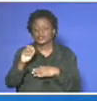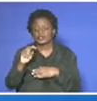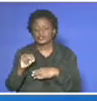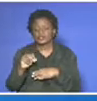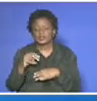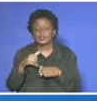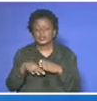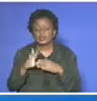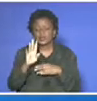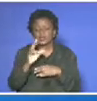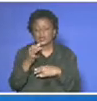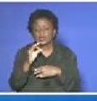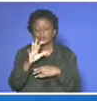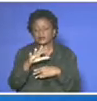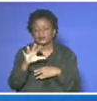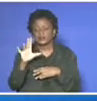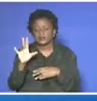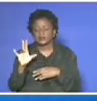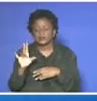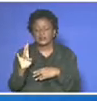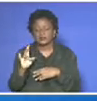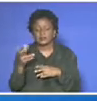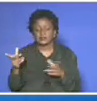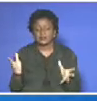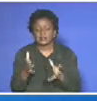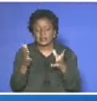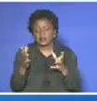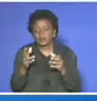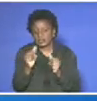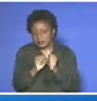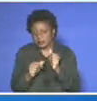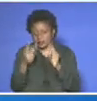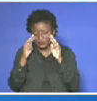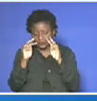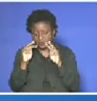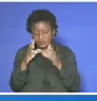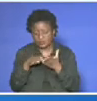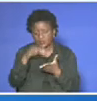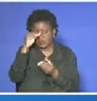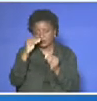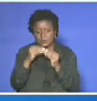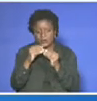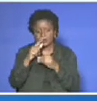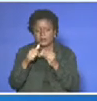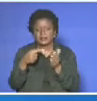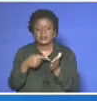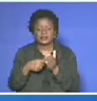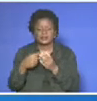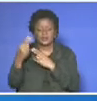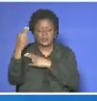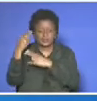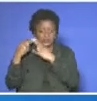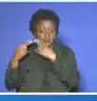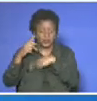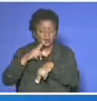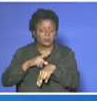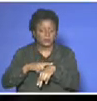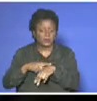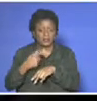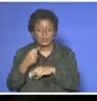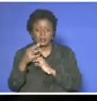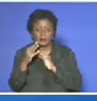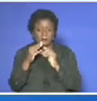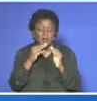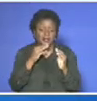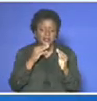Charlo encourages everyone to tune in and learn more about this historic moment. The message really is